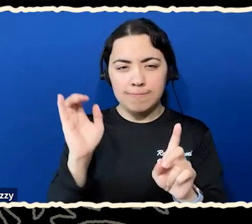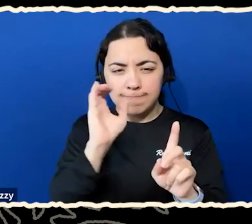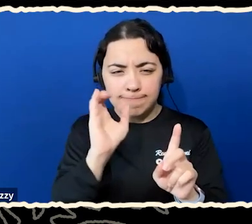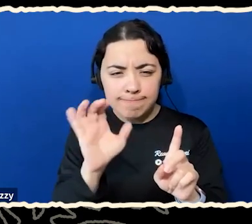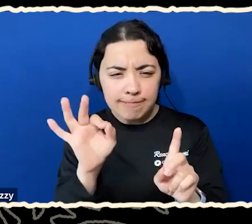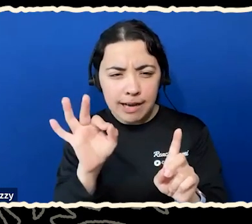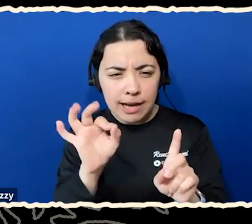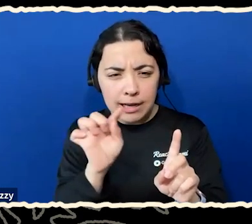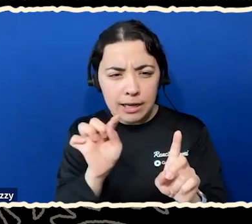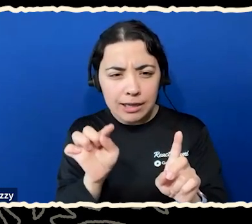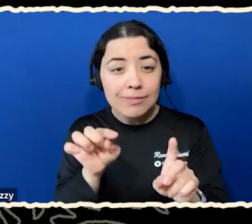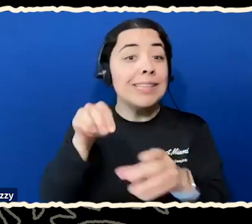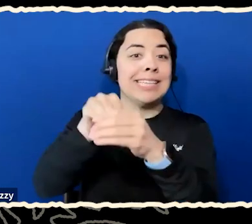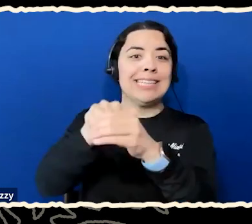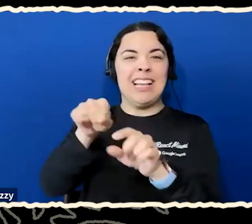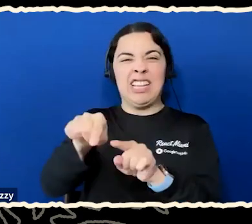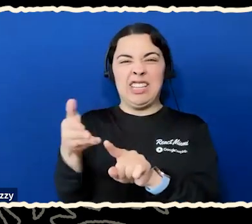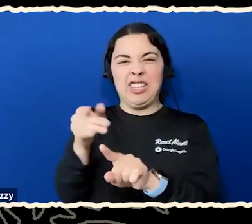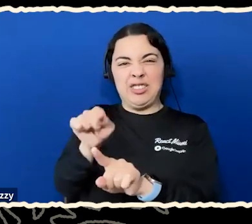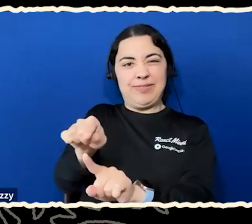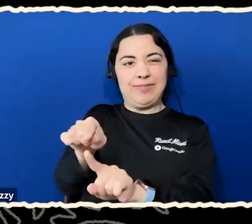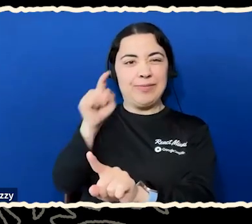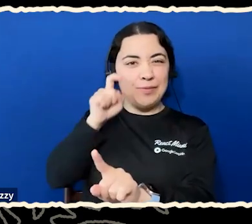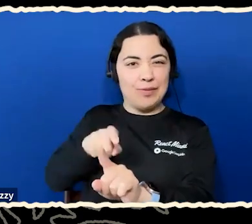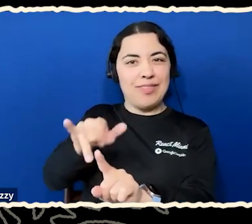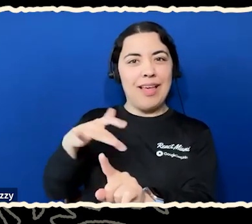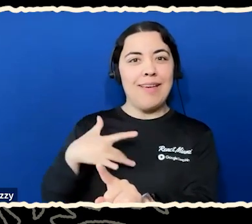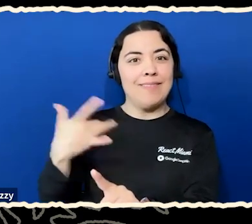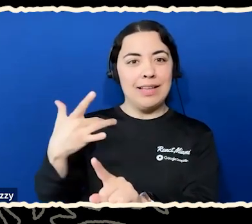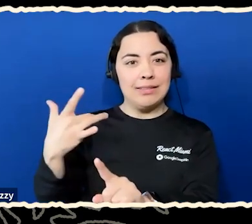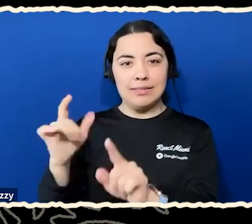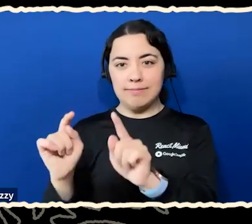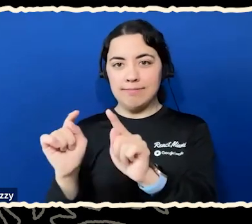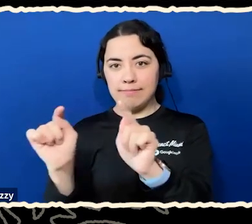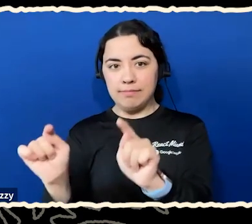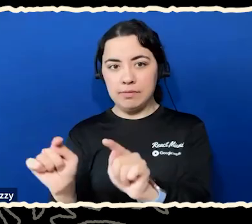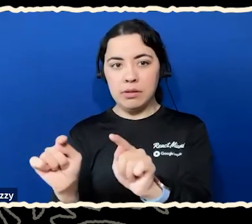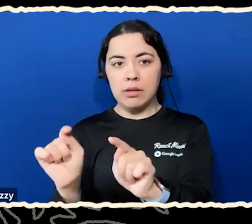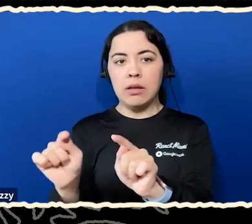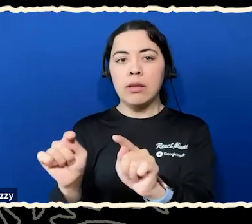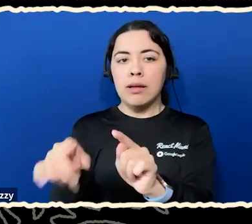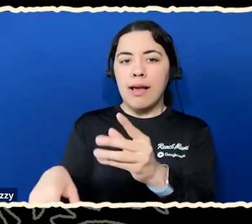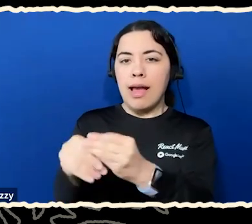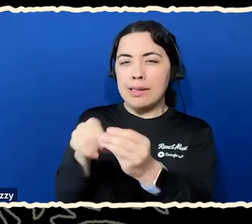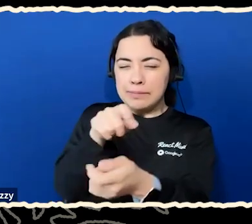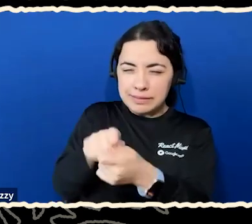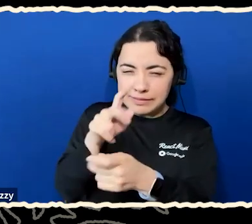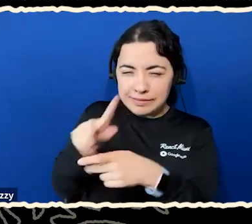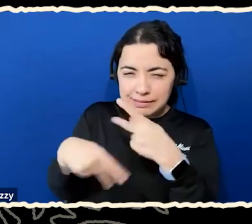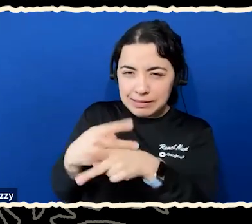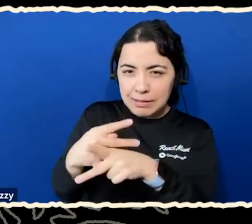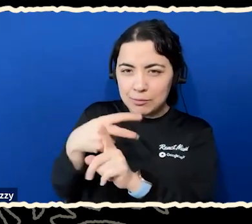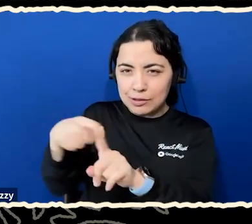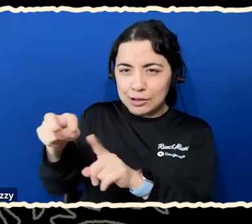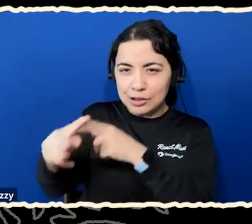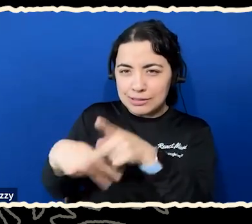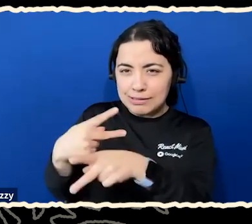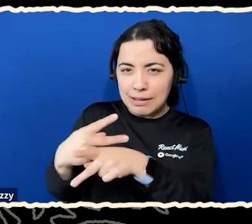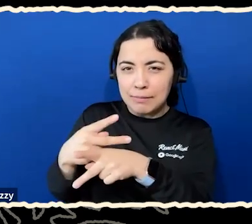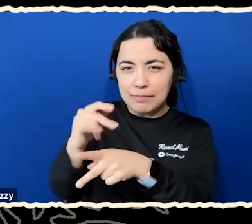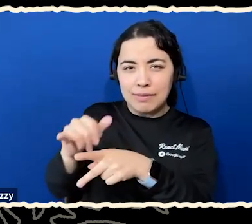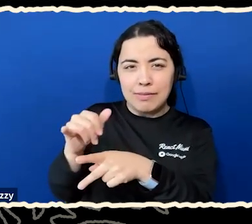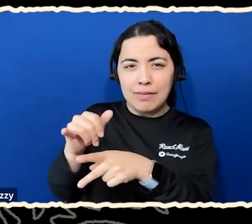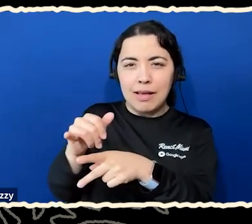And it's inside here. I have this event card. And we can add a specific type of transition type to decide